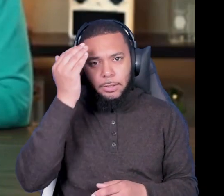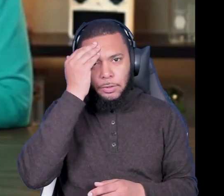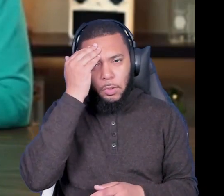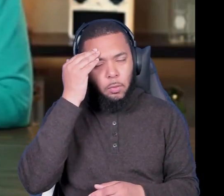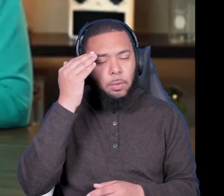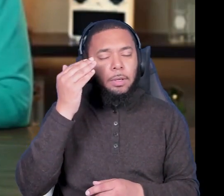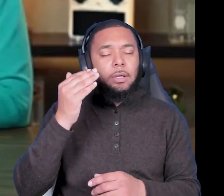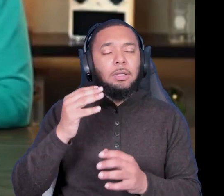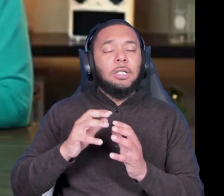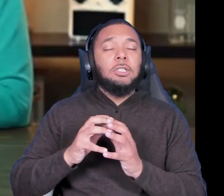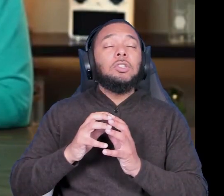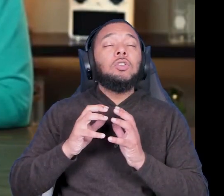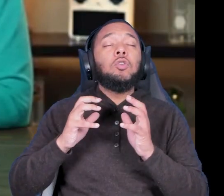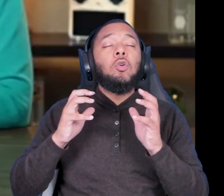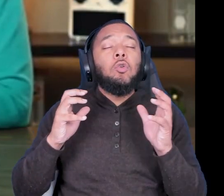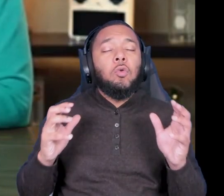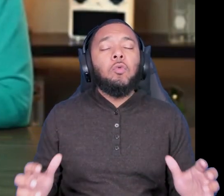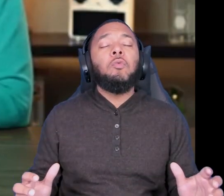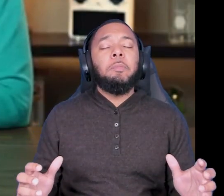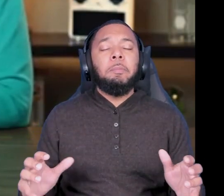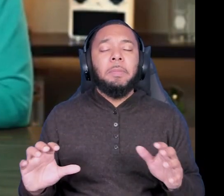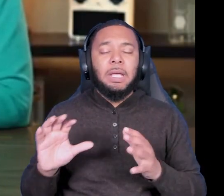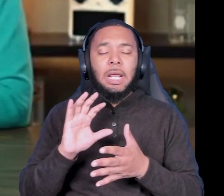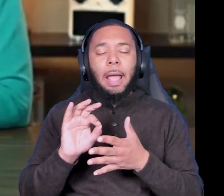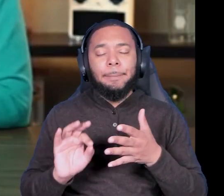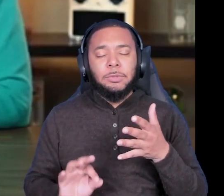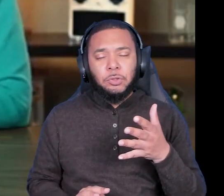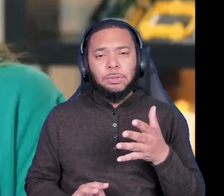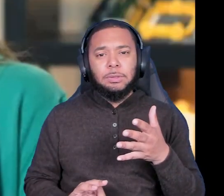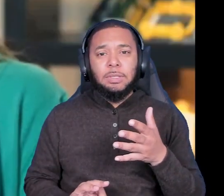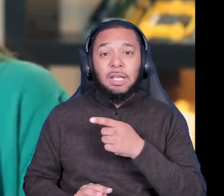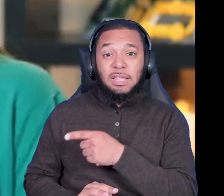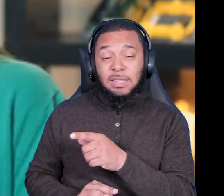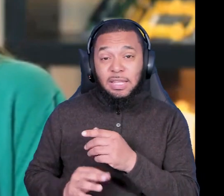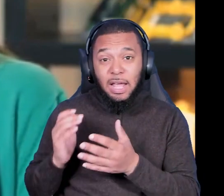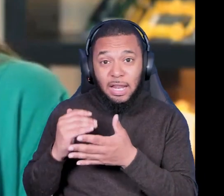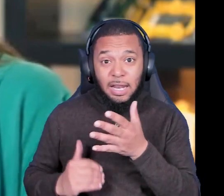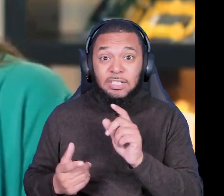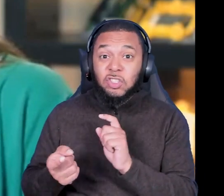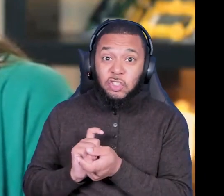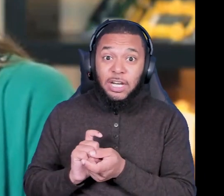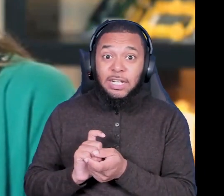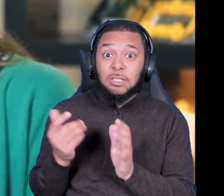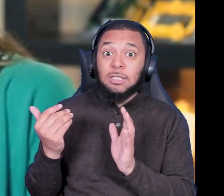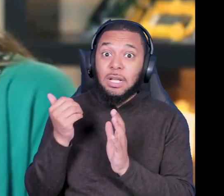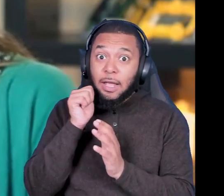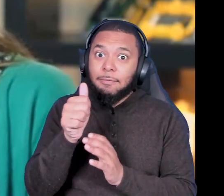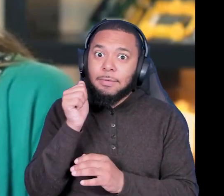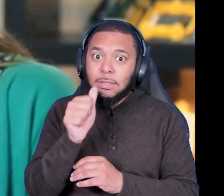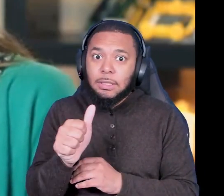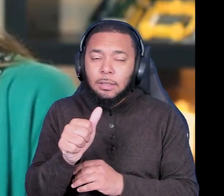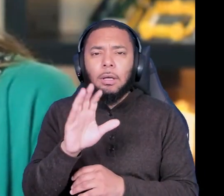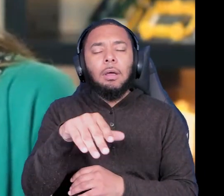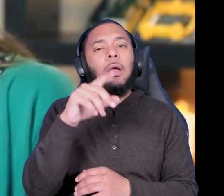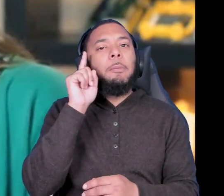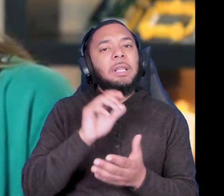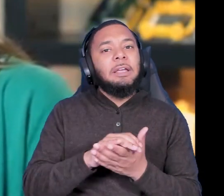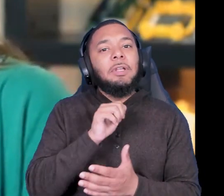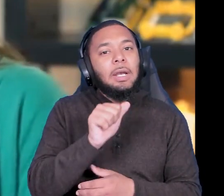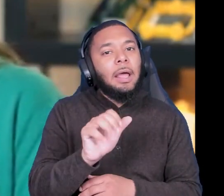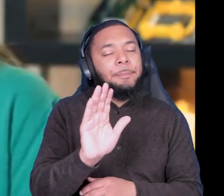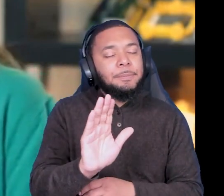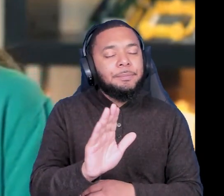things to choose from. And this list is changing every day. Believe it or not, when I first started using Java,